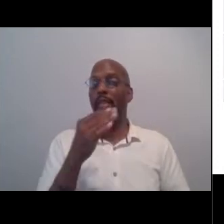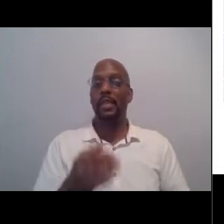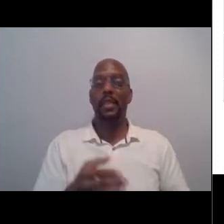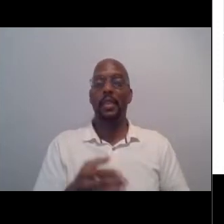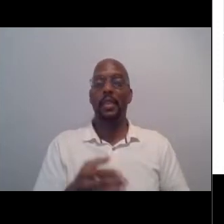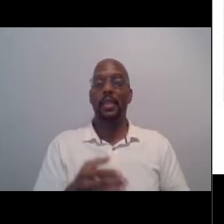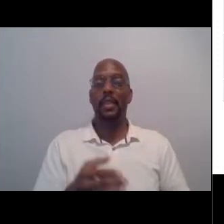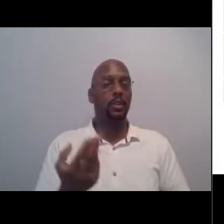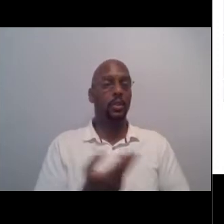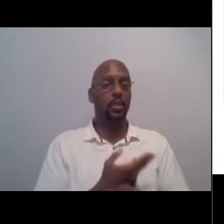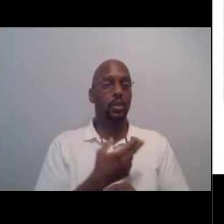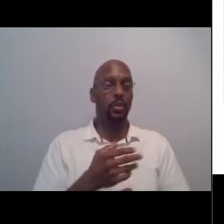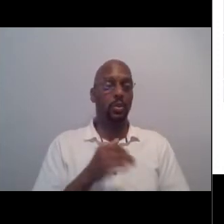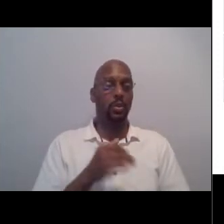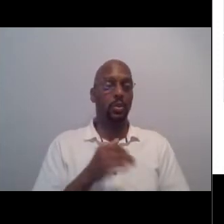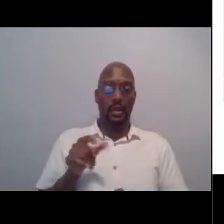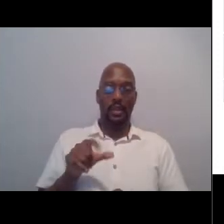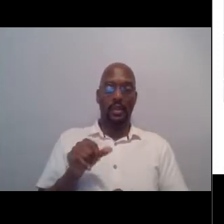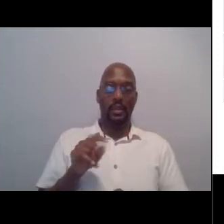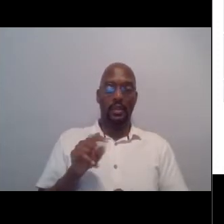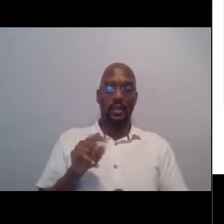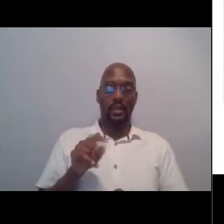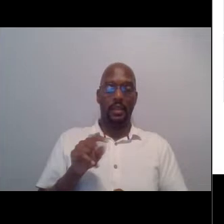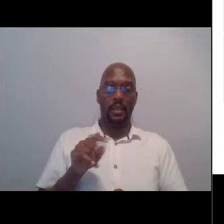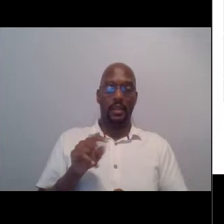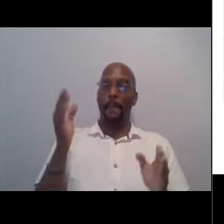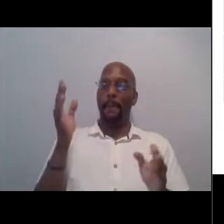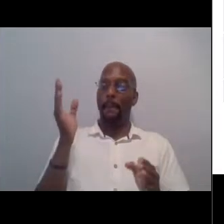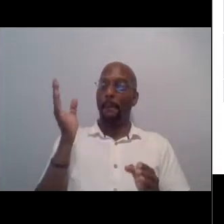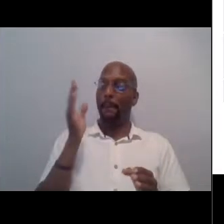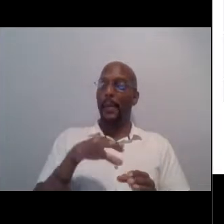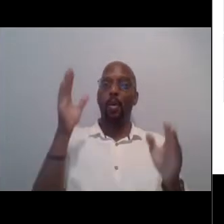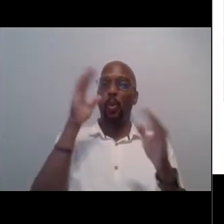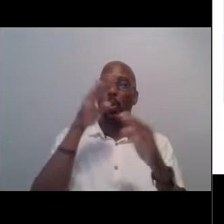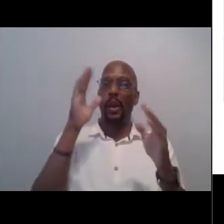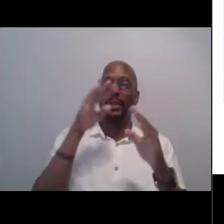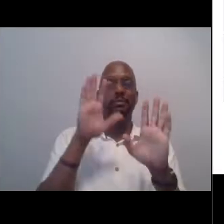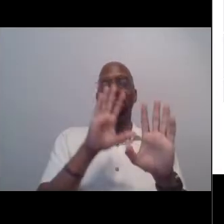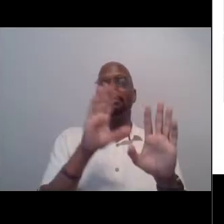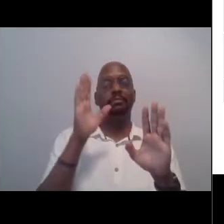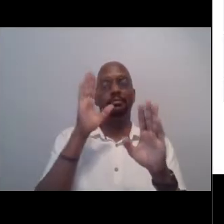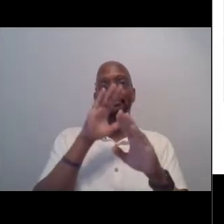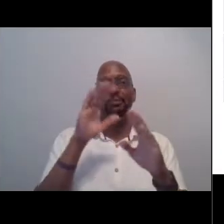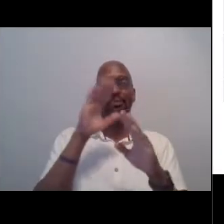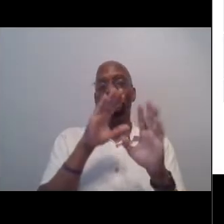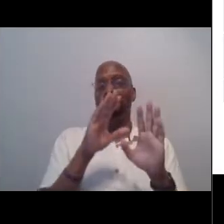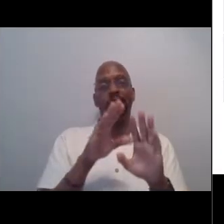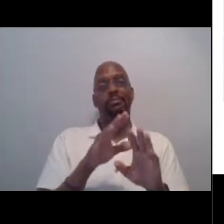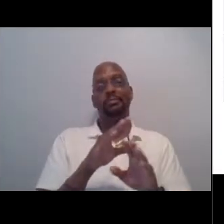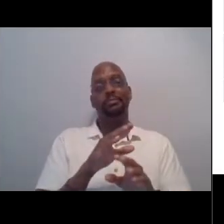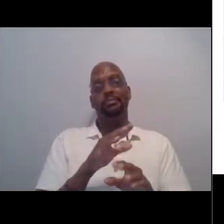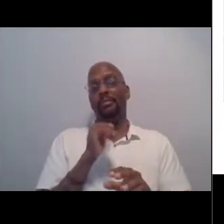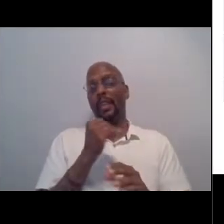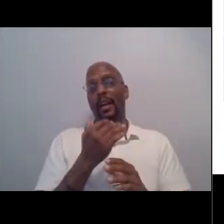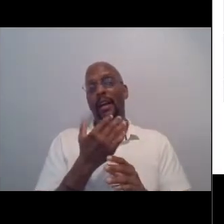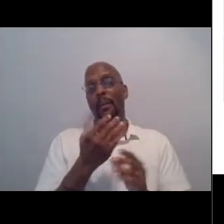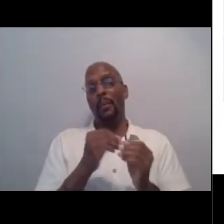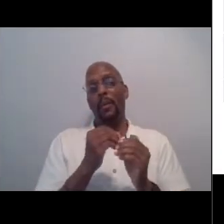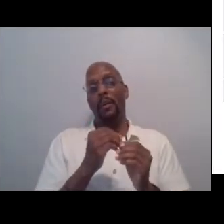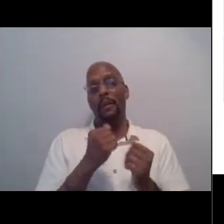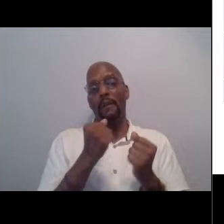inclement weather and never to use the lanes at or above 15 miles an hour faster than the adjacent lane.